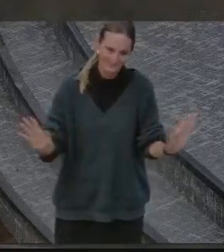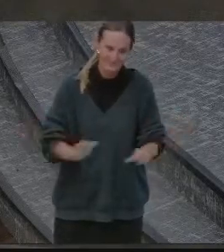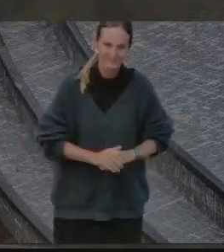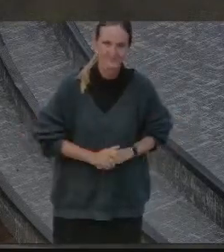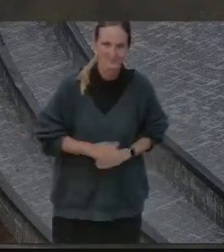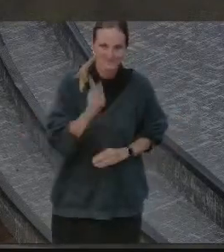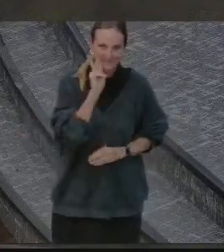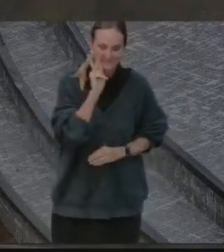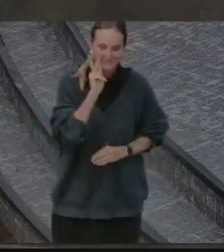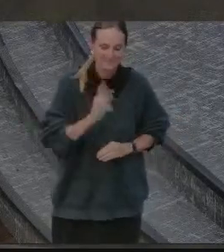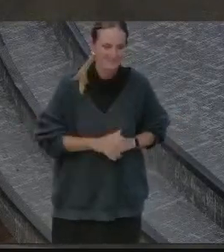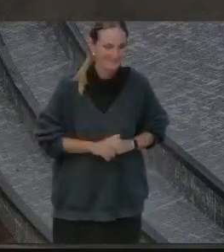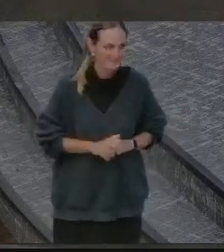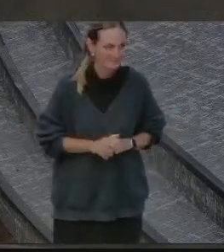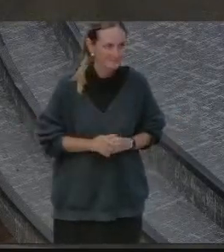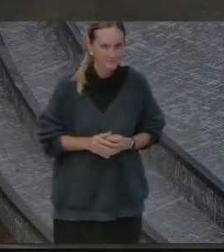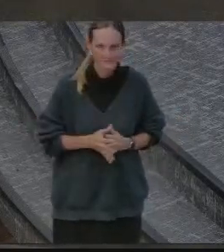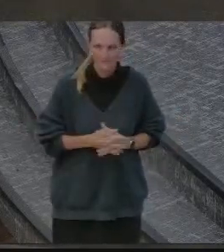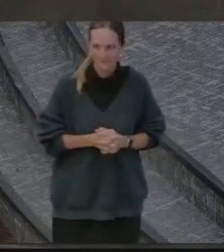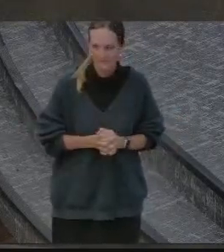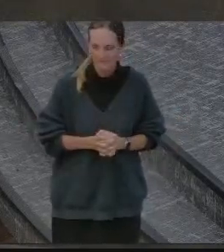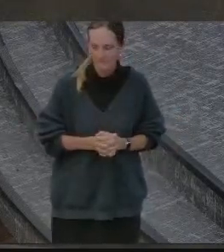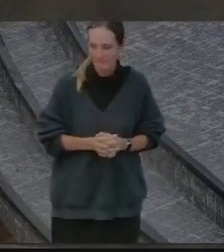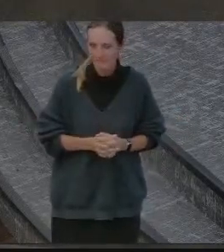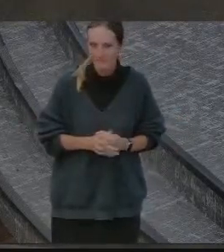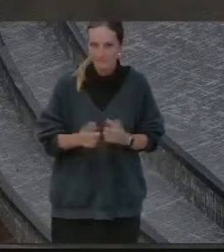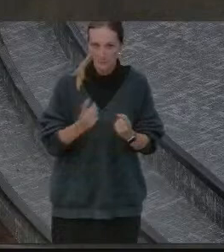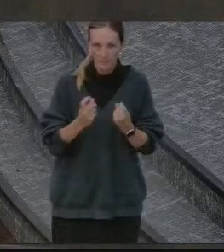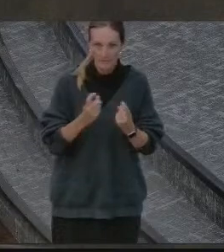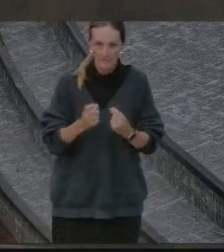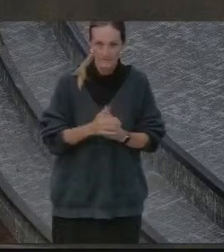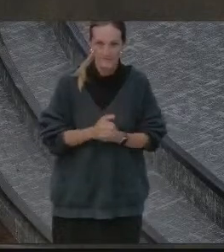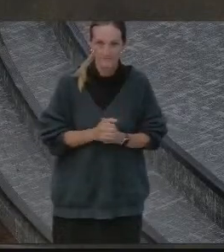Yeah. Any other questions?